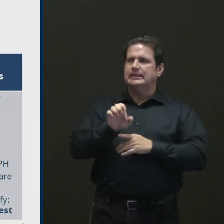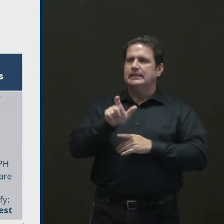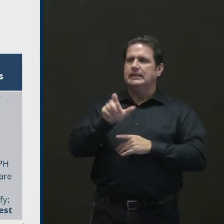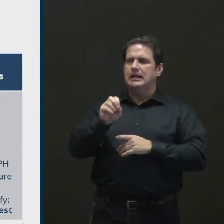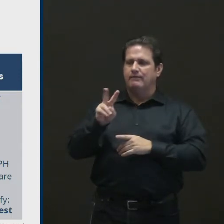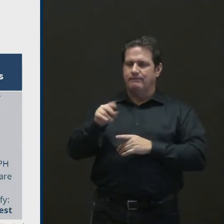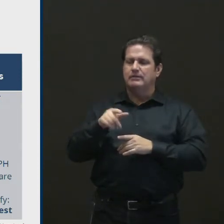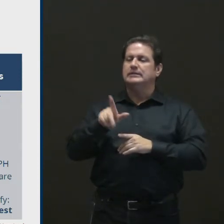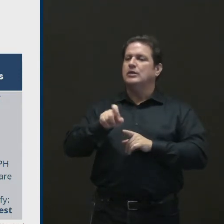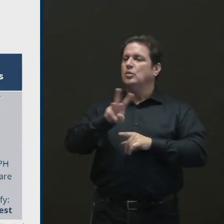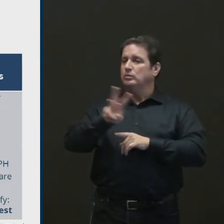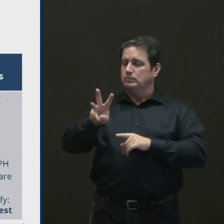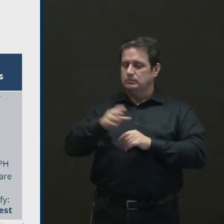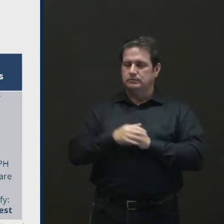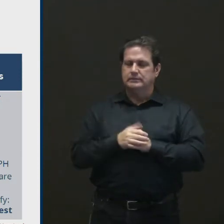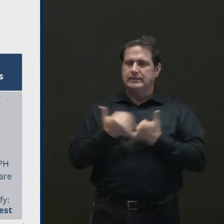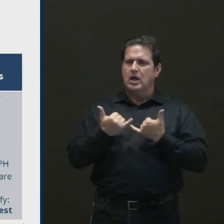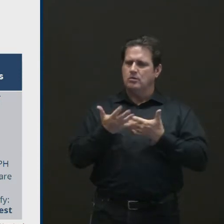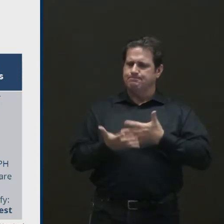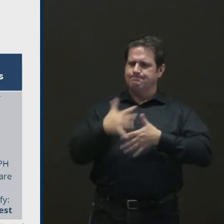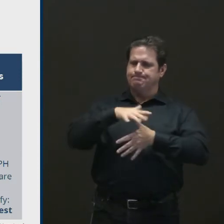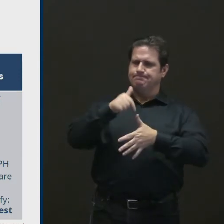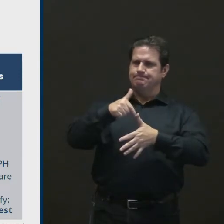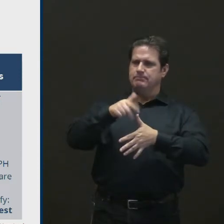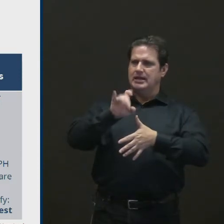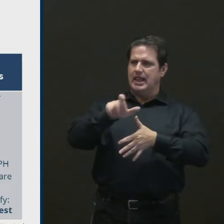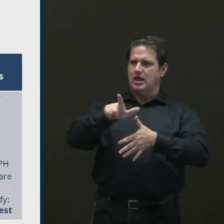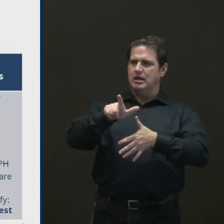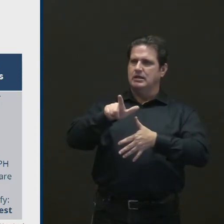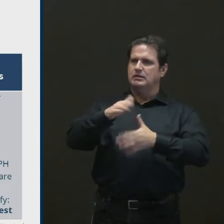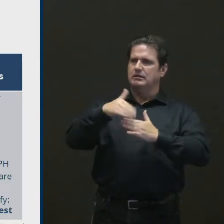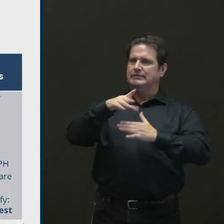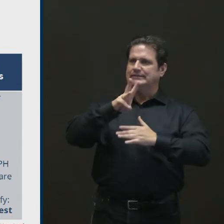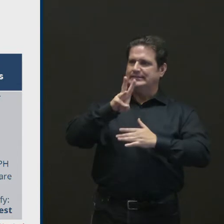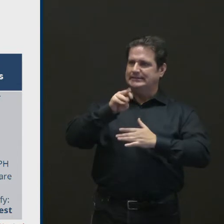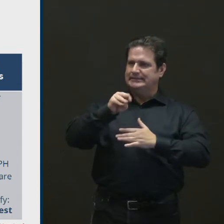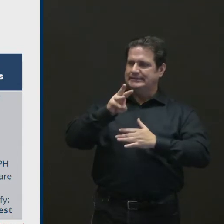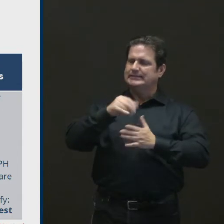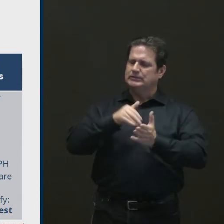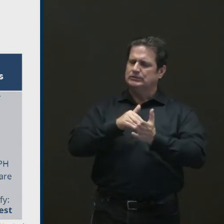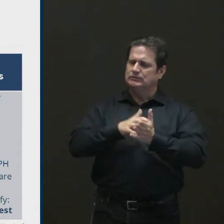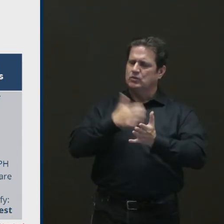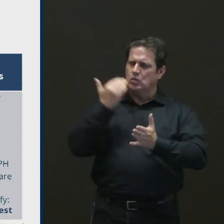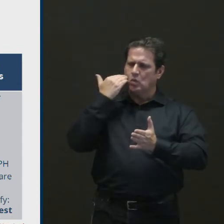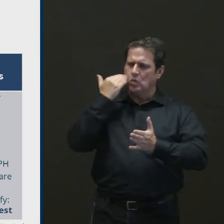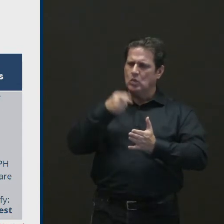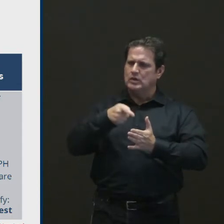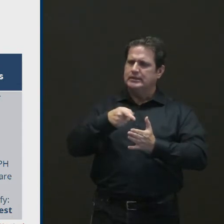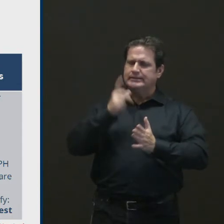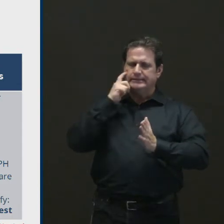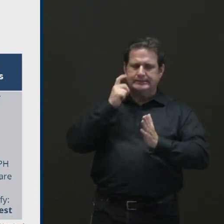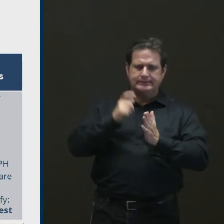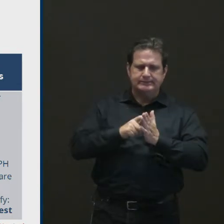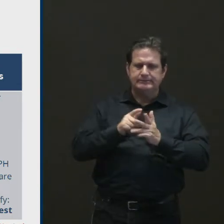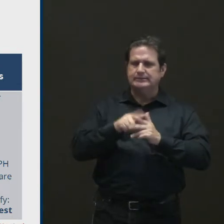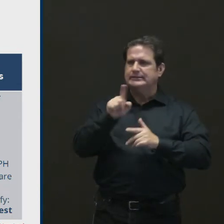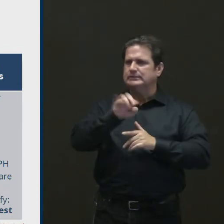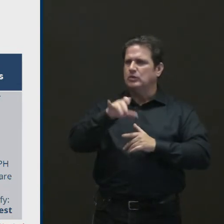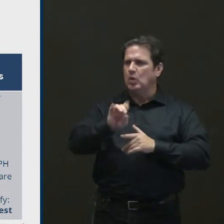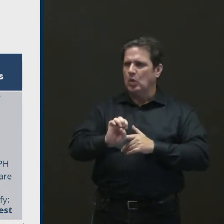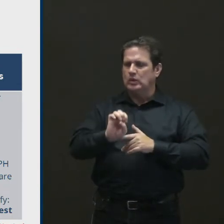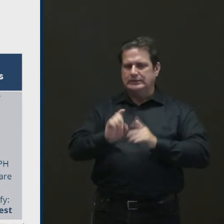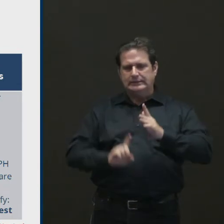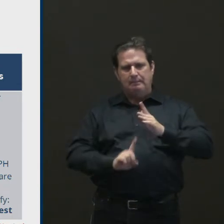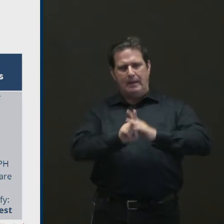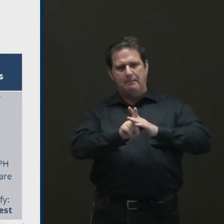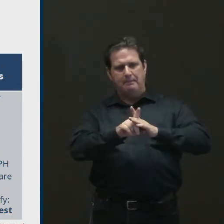website. Right now, we're prioritizing Delawareans over the age of 60, a vulnerable group that we know. We're identifying zip codes that public health